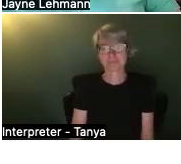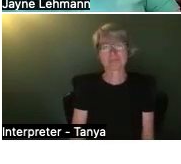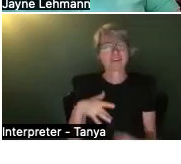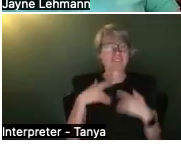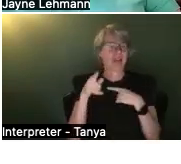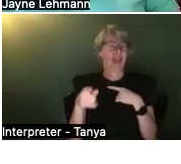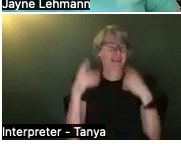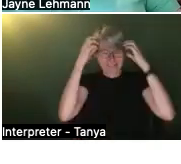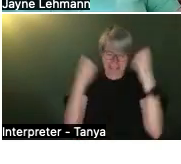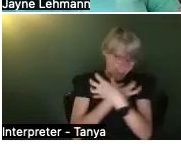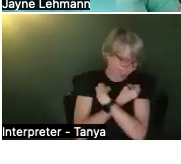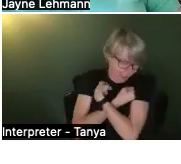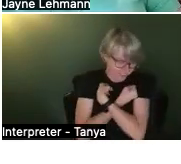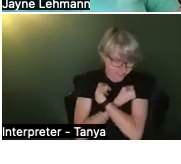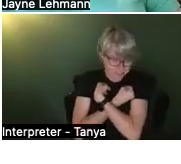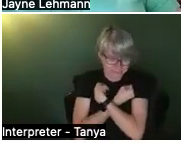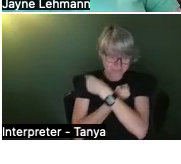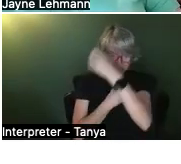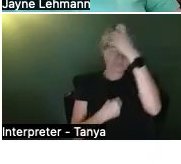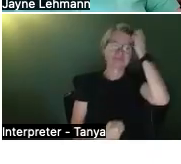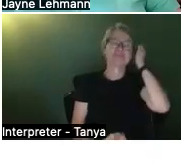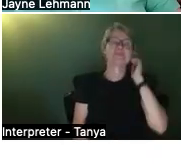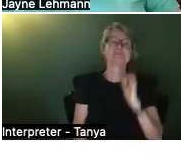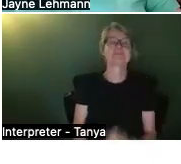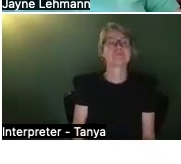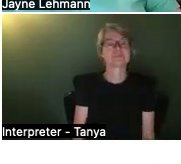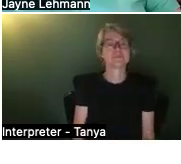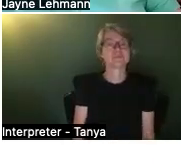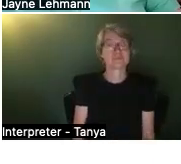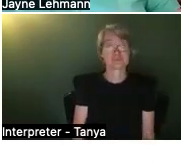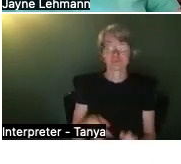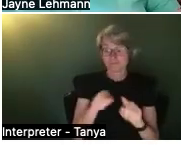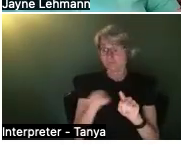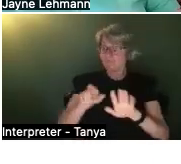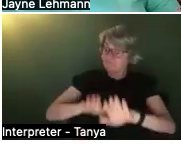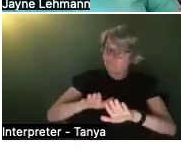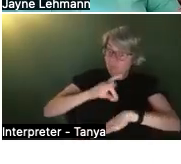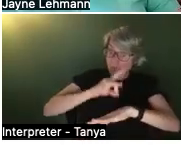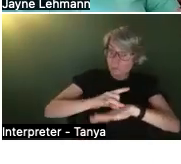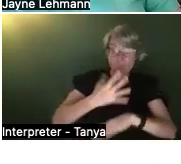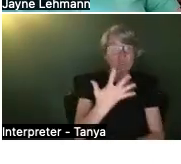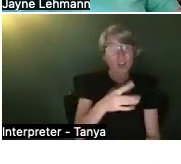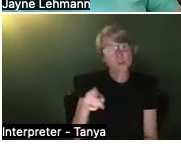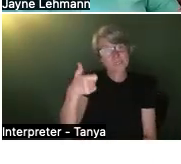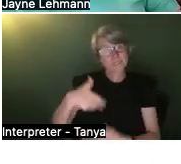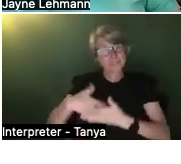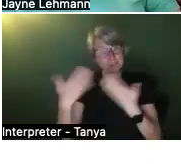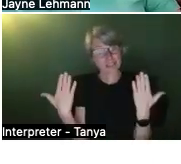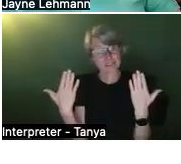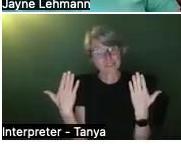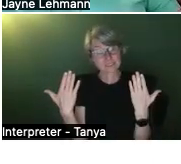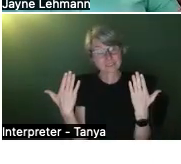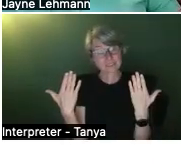a big hug. The sorts of things that happened during this 5 to 6 day admission, initially there